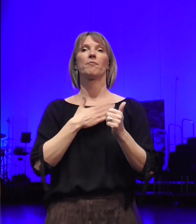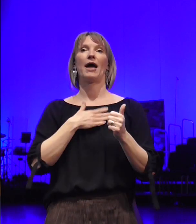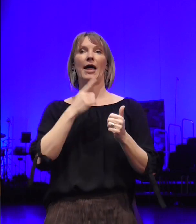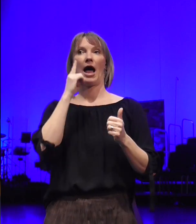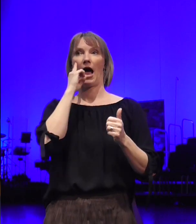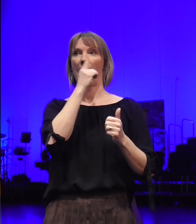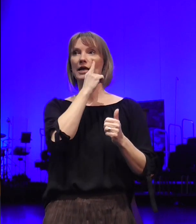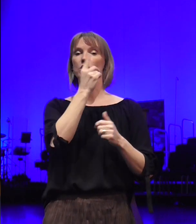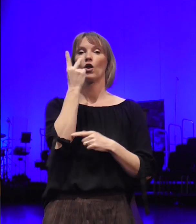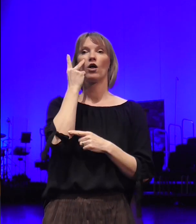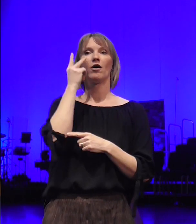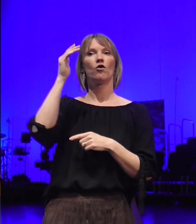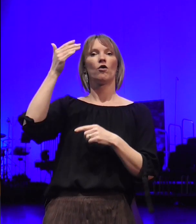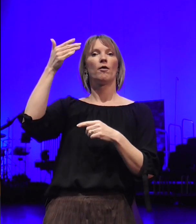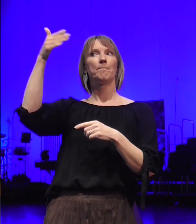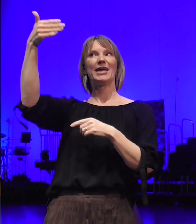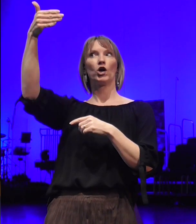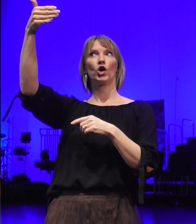in the rearview mirror.